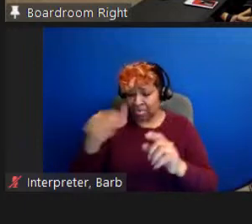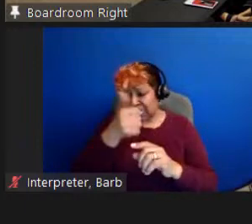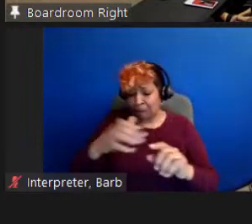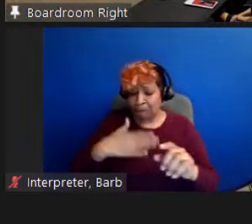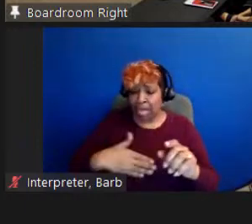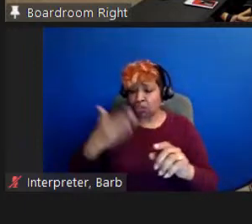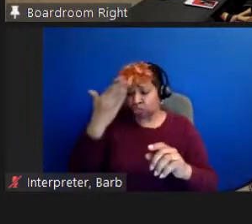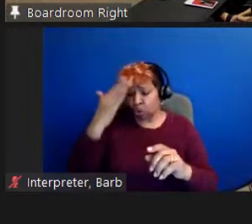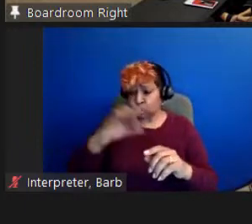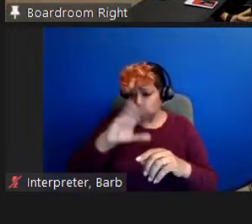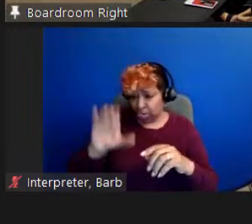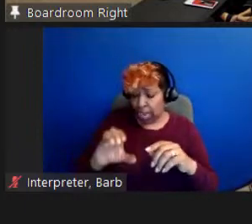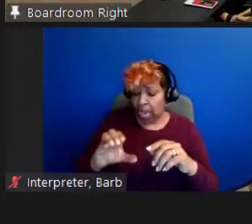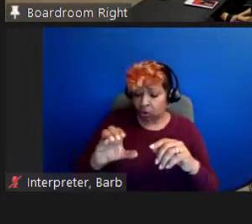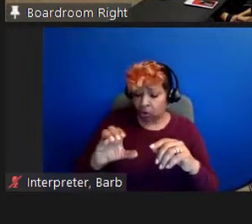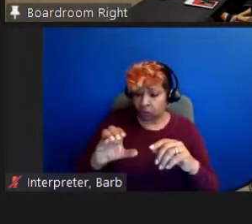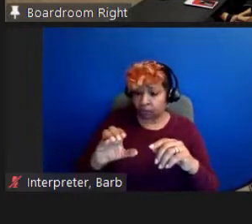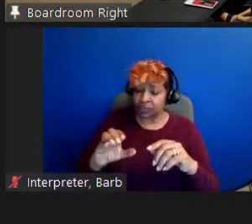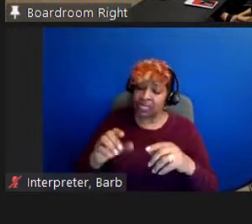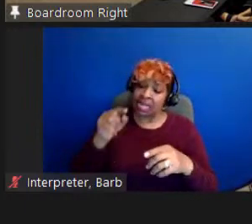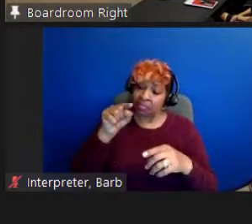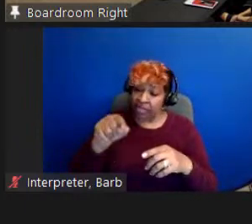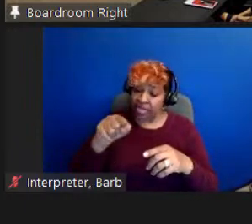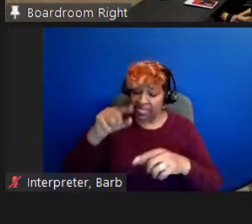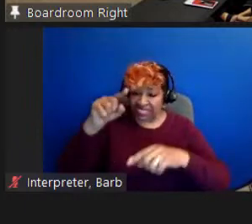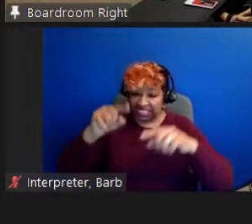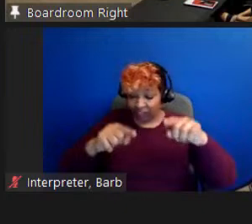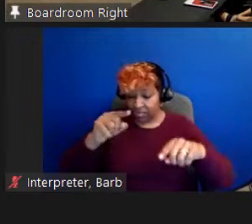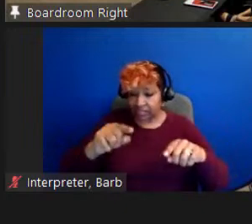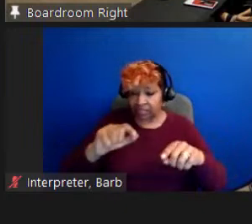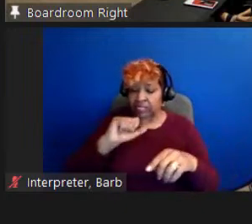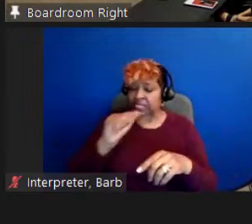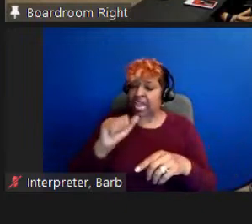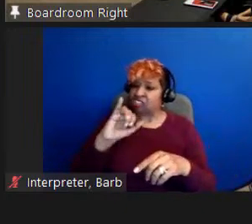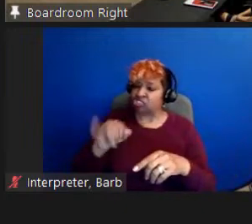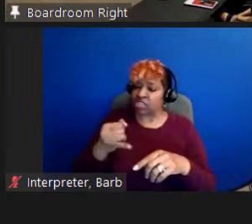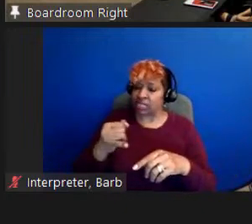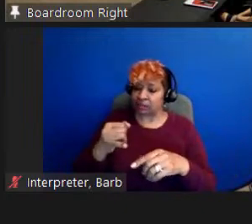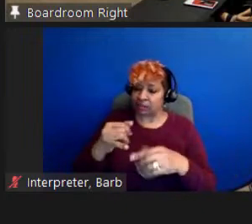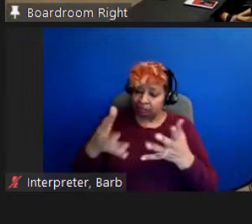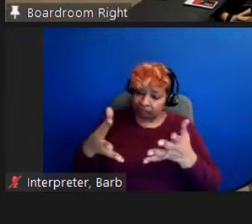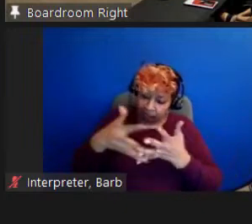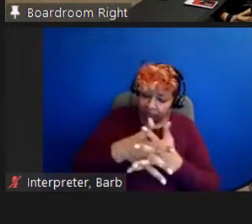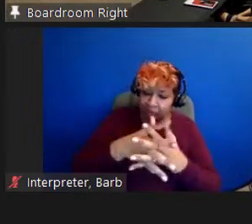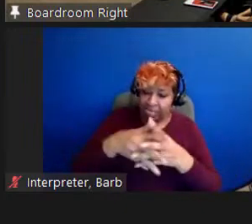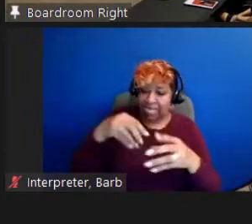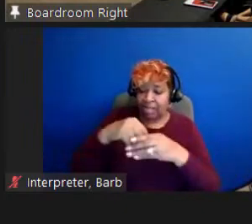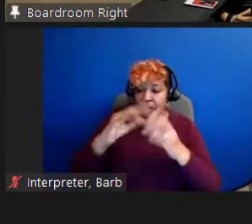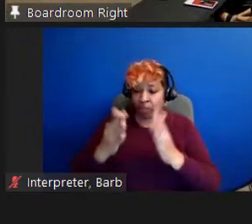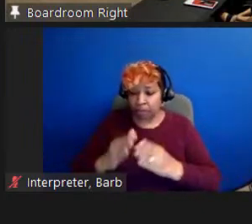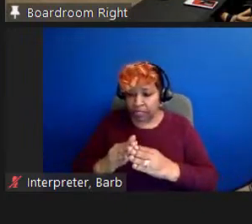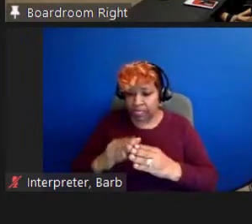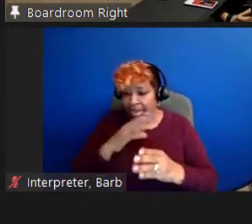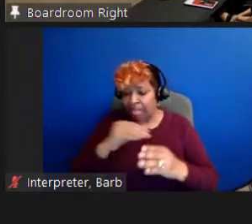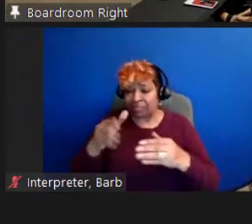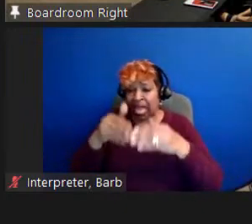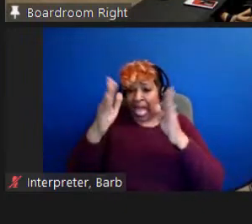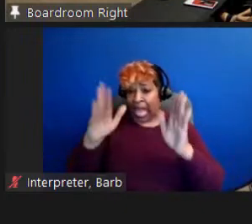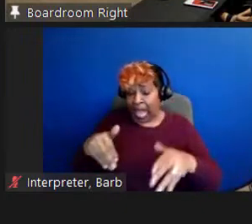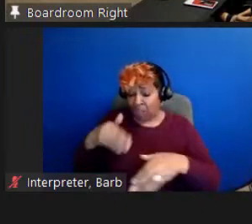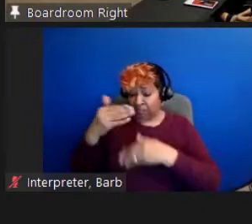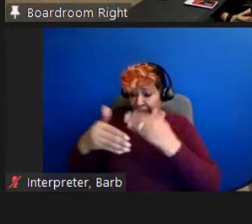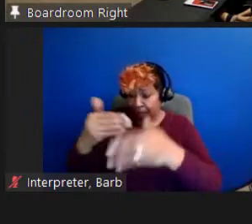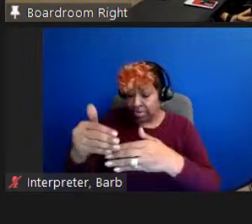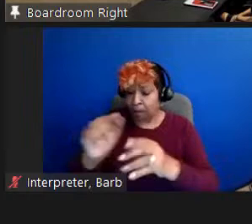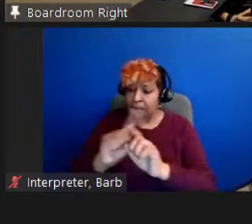Chicago. These differences are not just rooted in our communities and rooted in our housing patterns, but continue